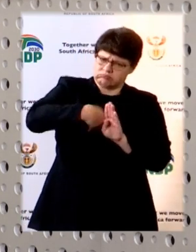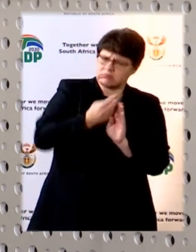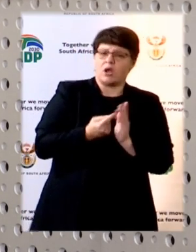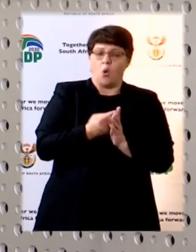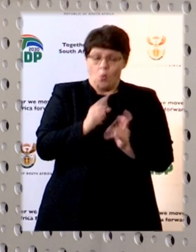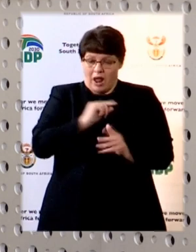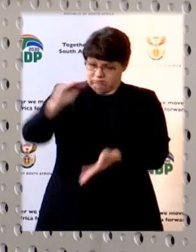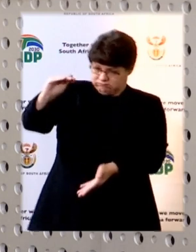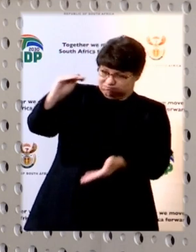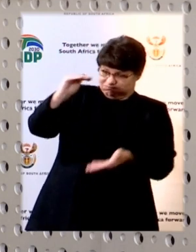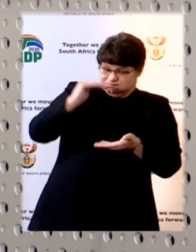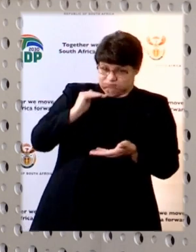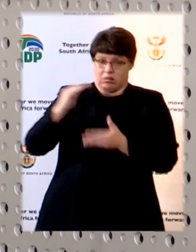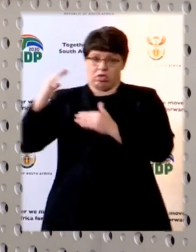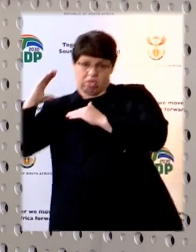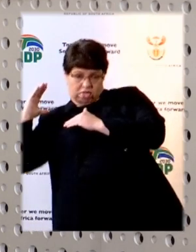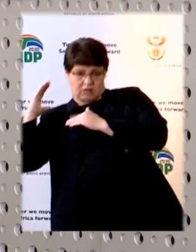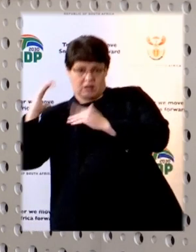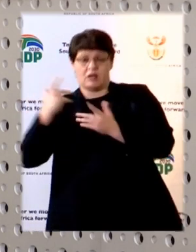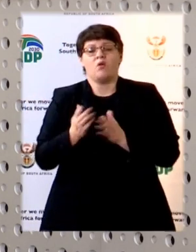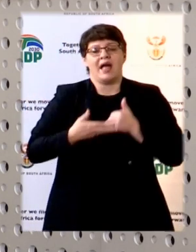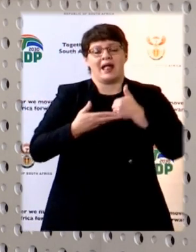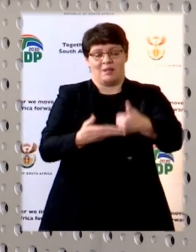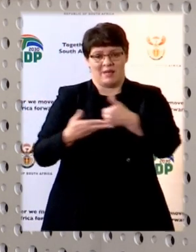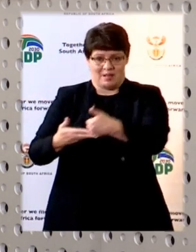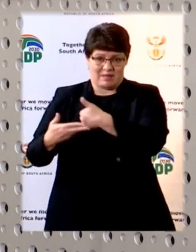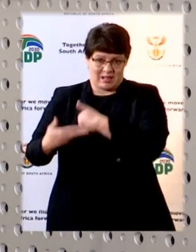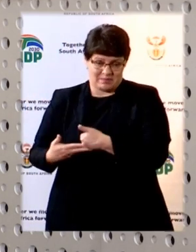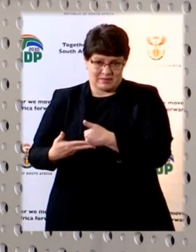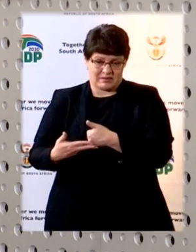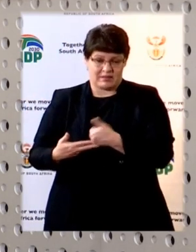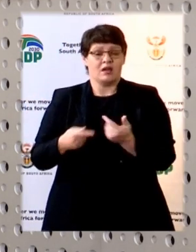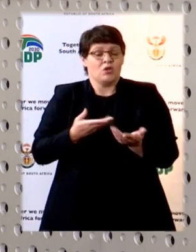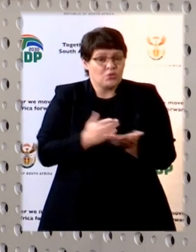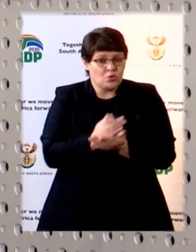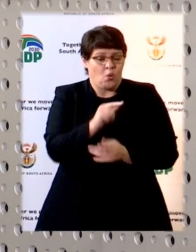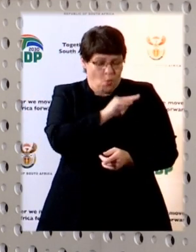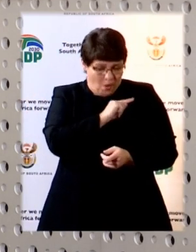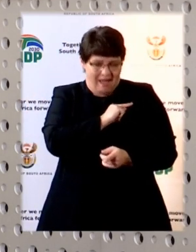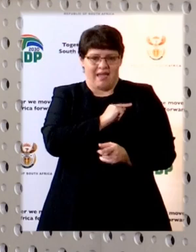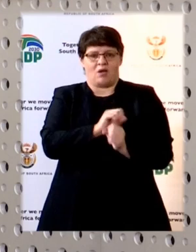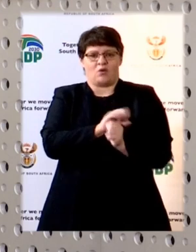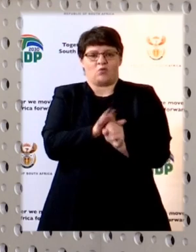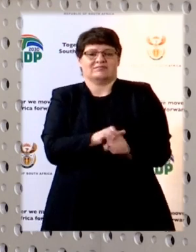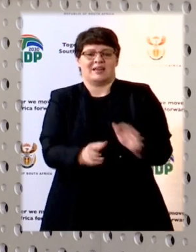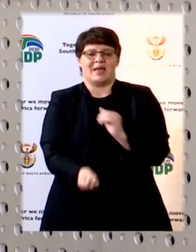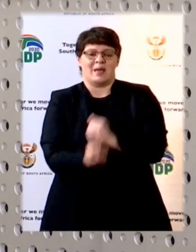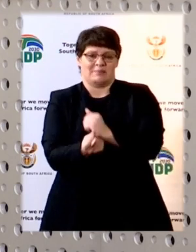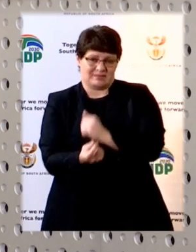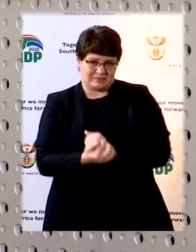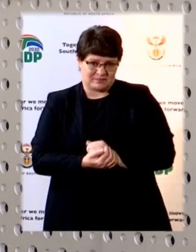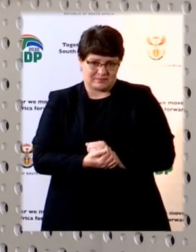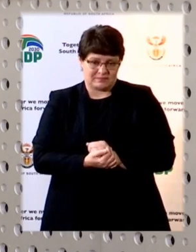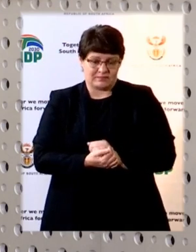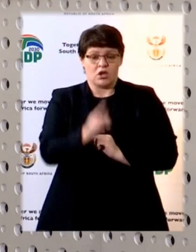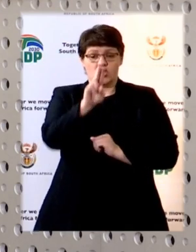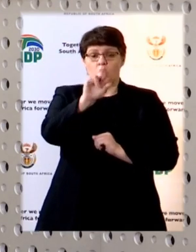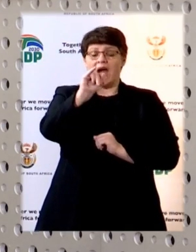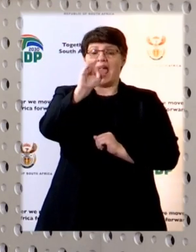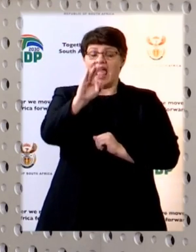extraordinary volumes of requests for assistance presented by the COVID-19 pandemic. The UIF call